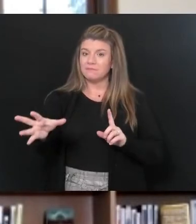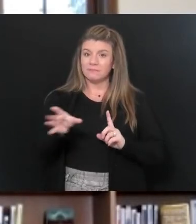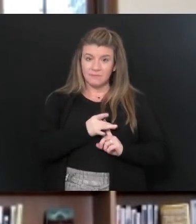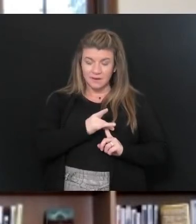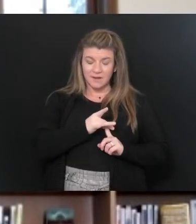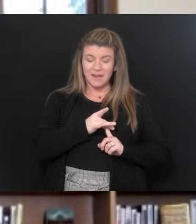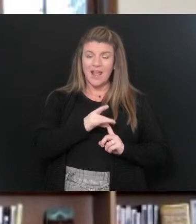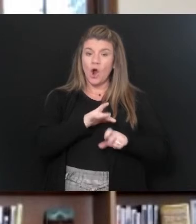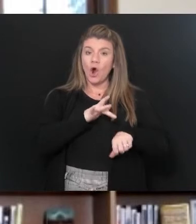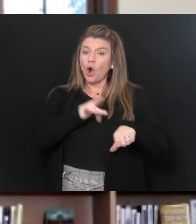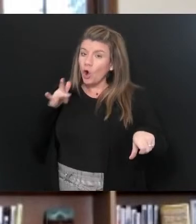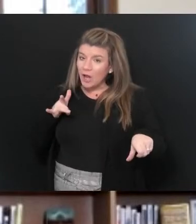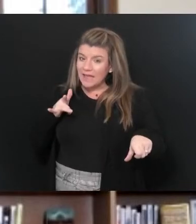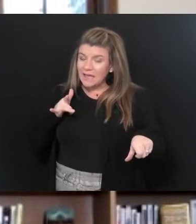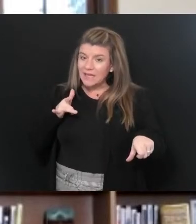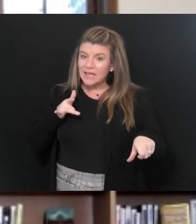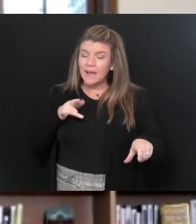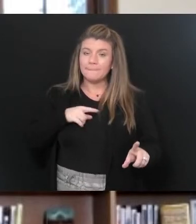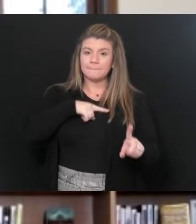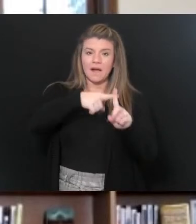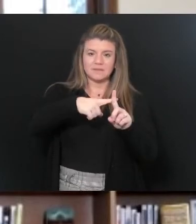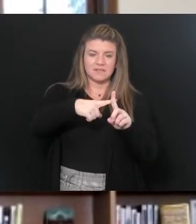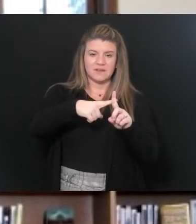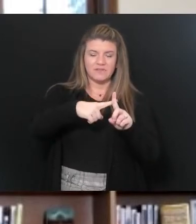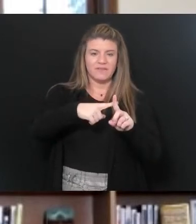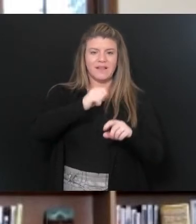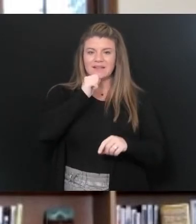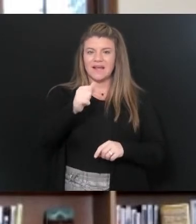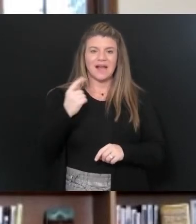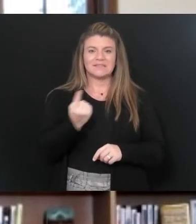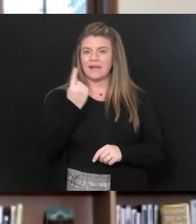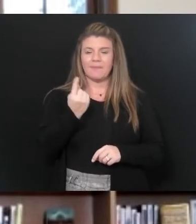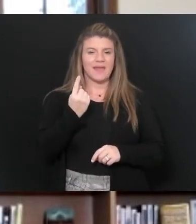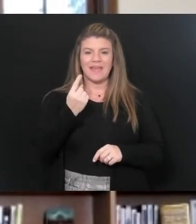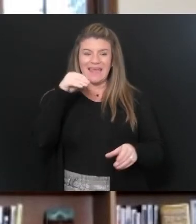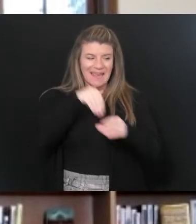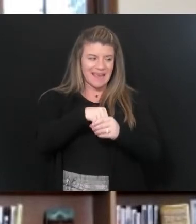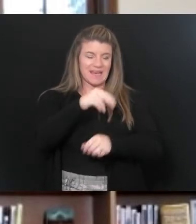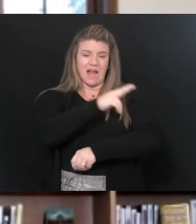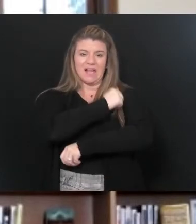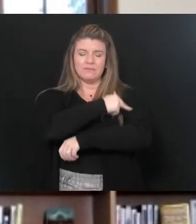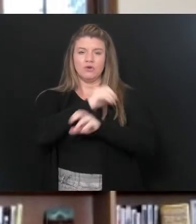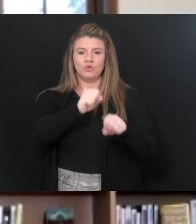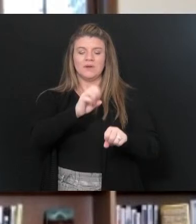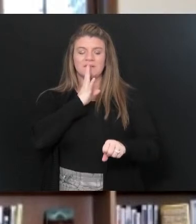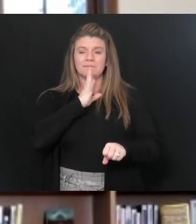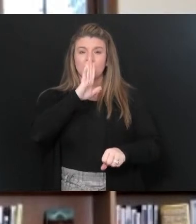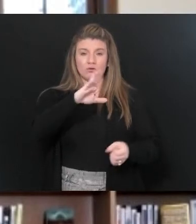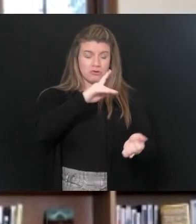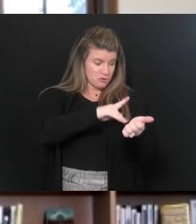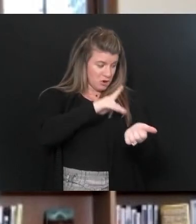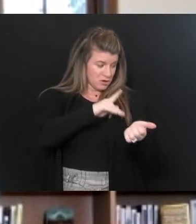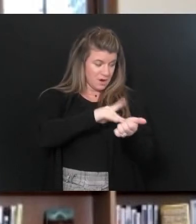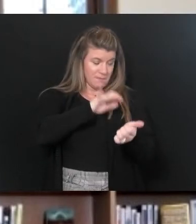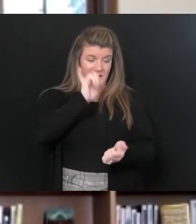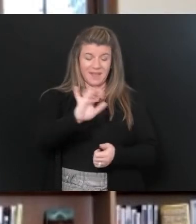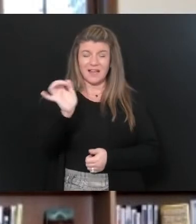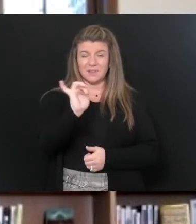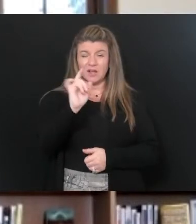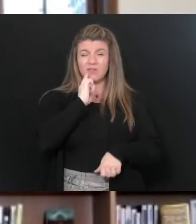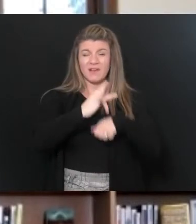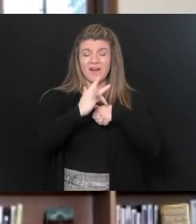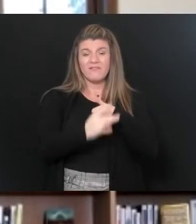your disease. And it's not something used in the hospital setting, but you can speak with your doctor about it, and it's also available for